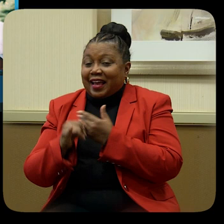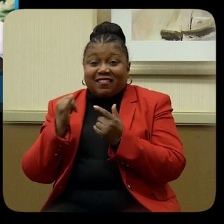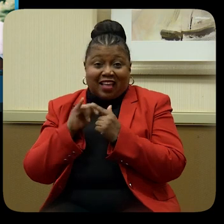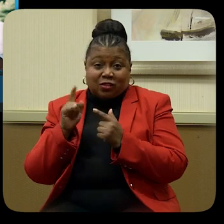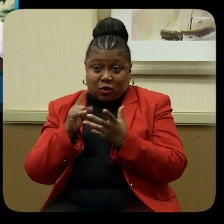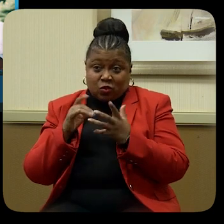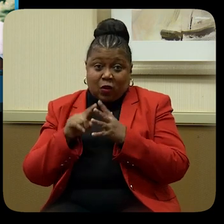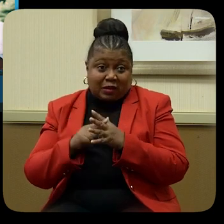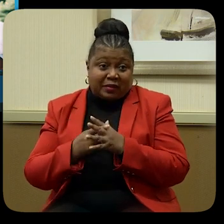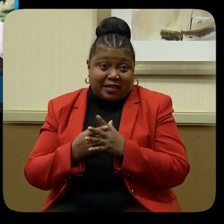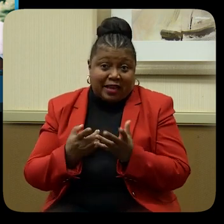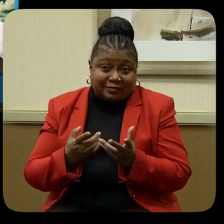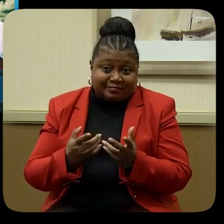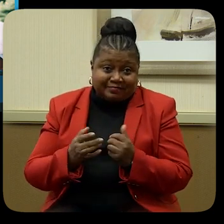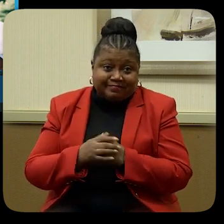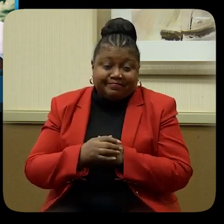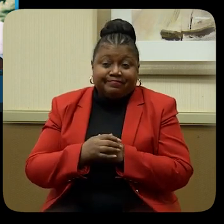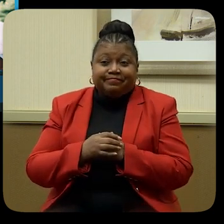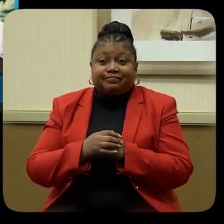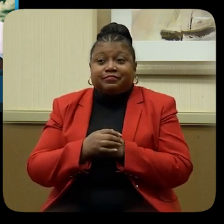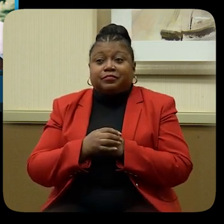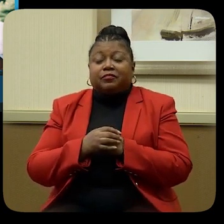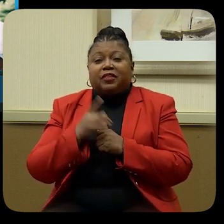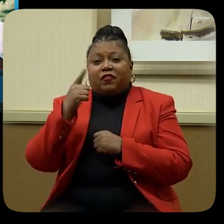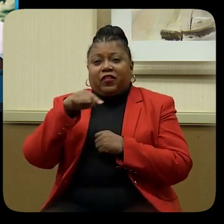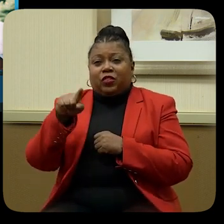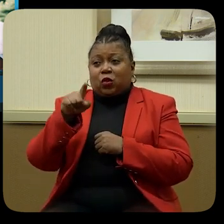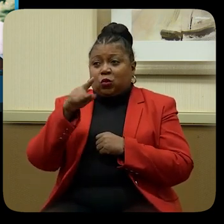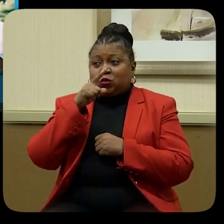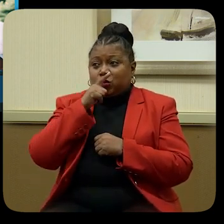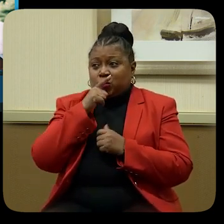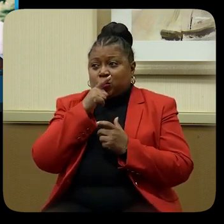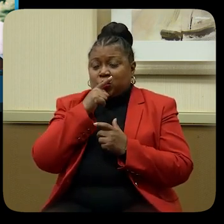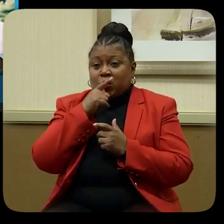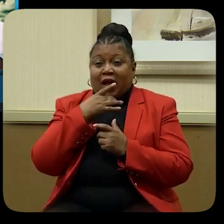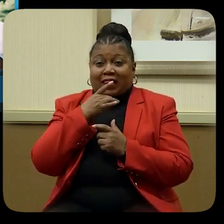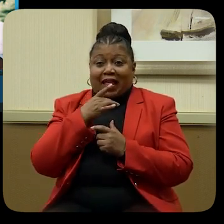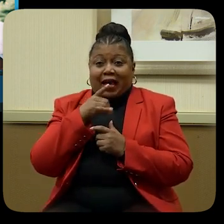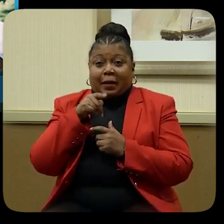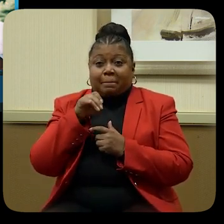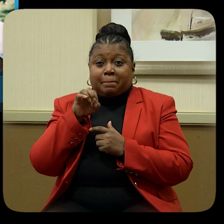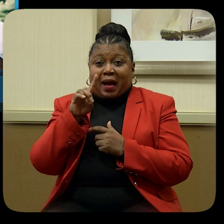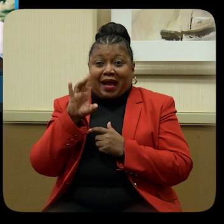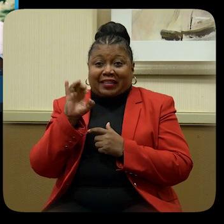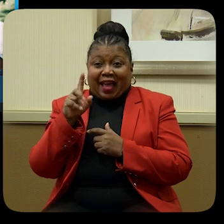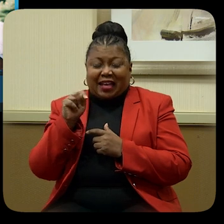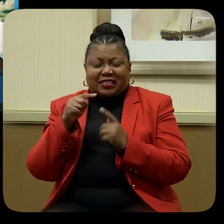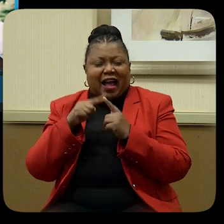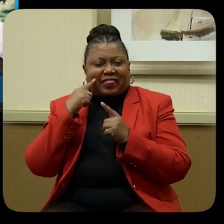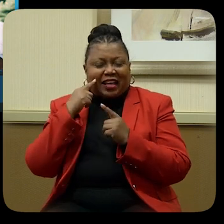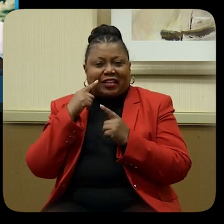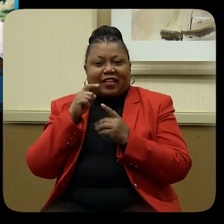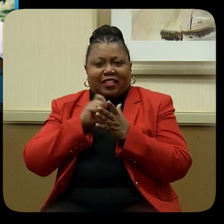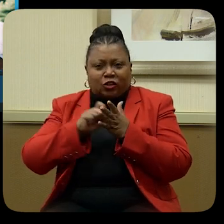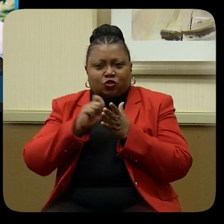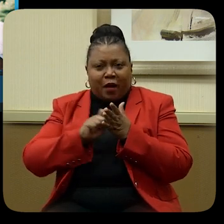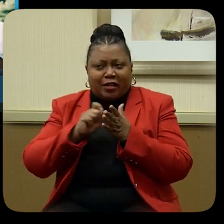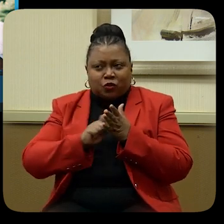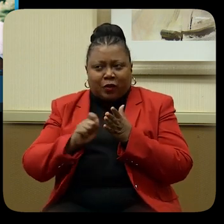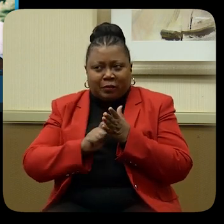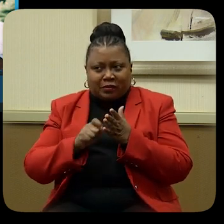that's where you want to begin. For those of you who like podcasts, and I do believe there's transcripts of